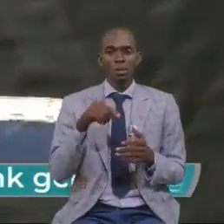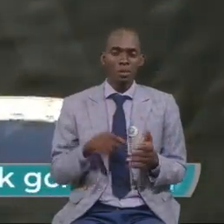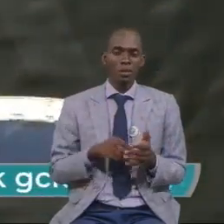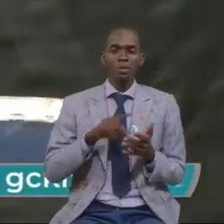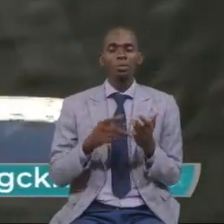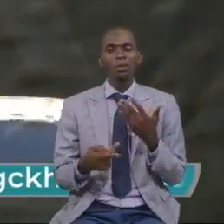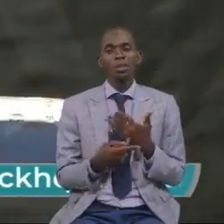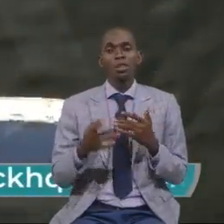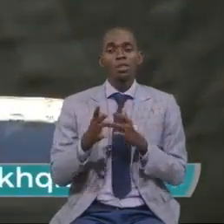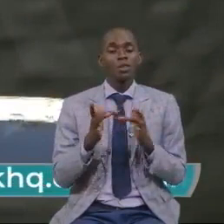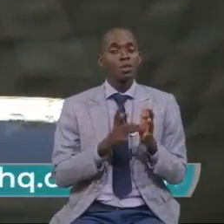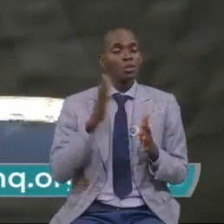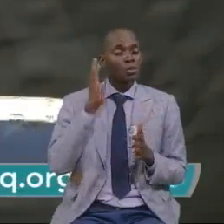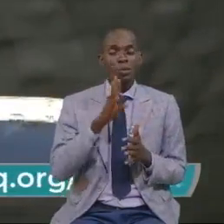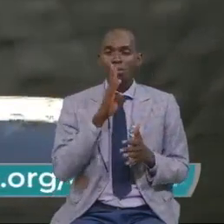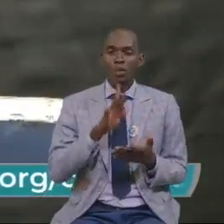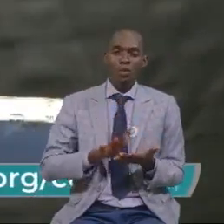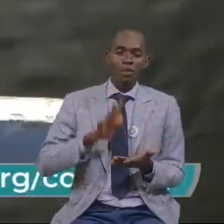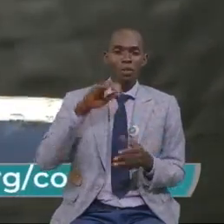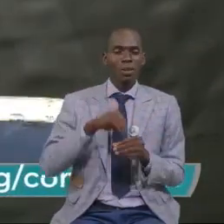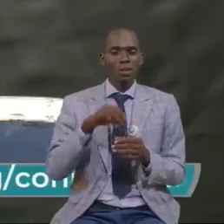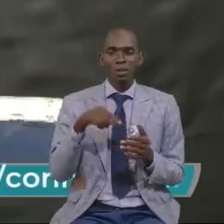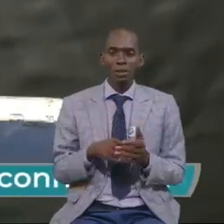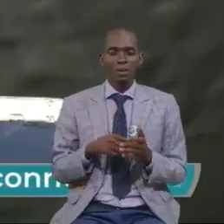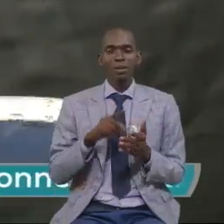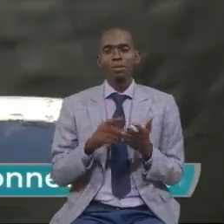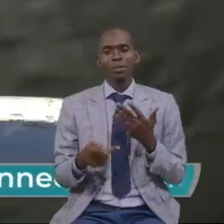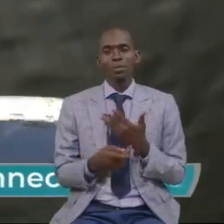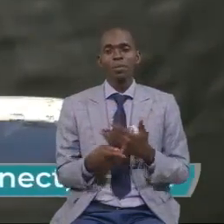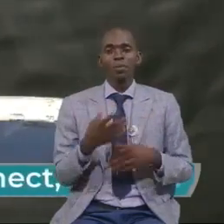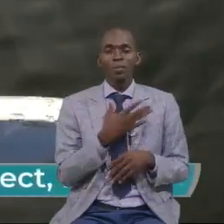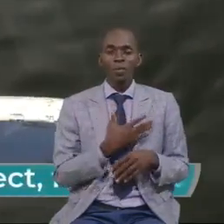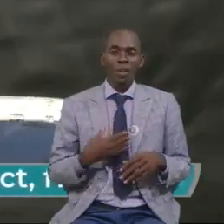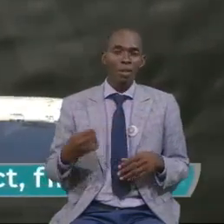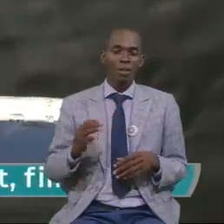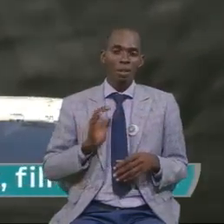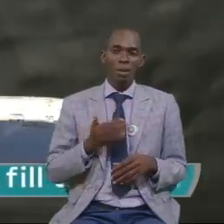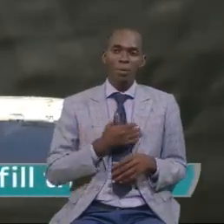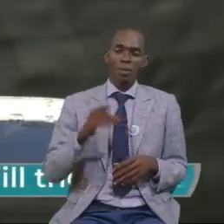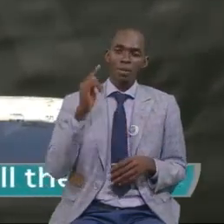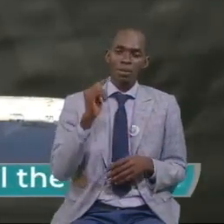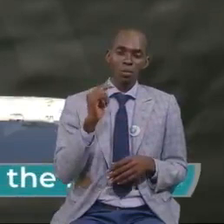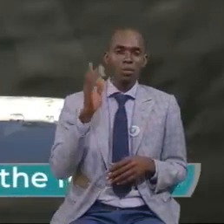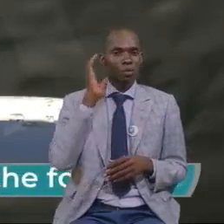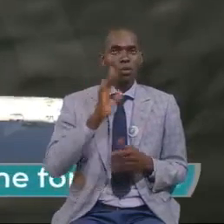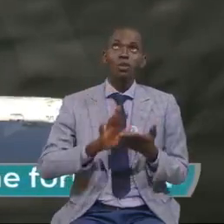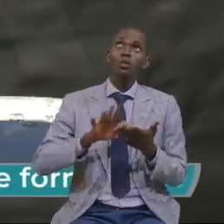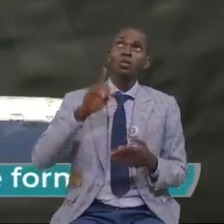Jesus will be glorified in this assembly. And our testimony will glorify him.